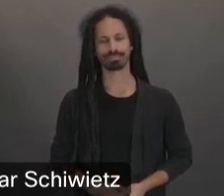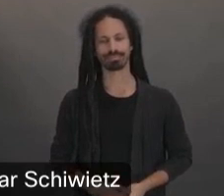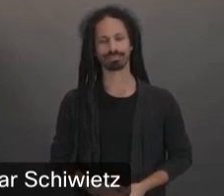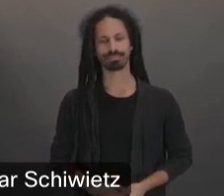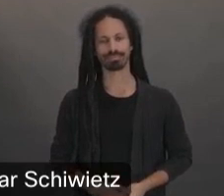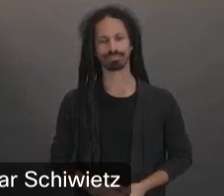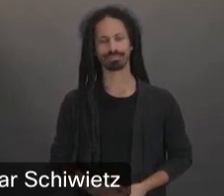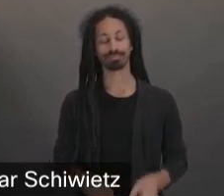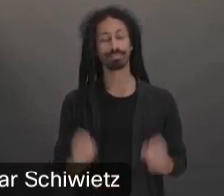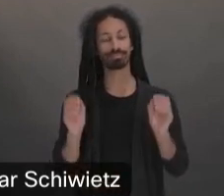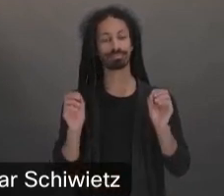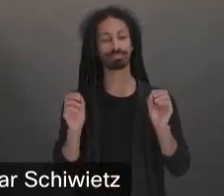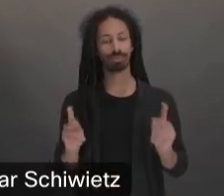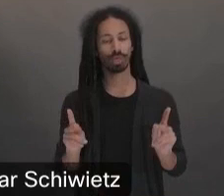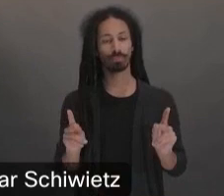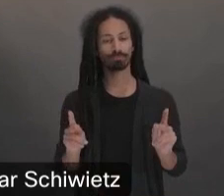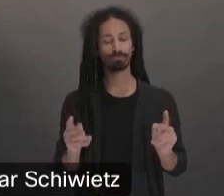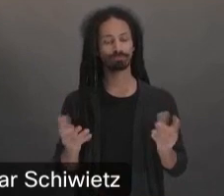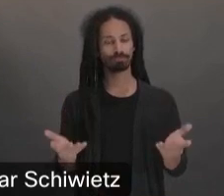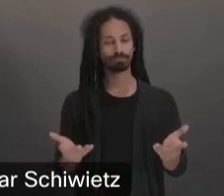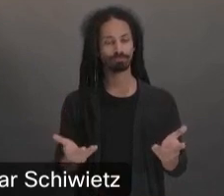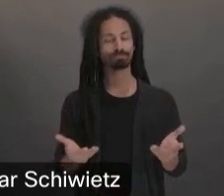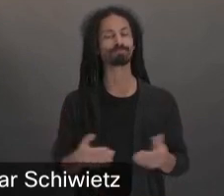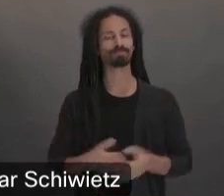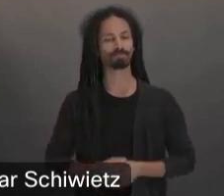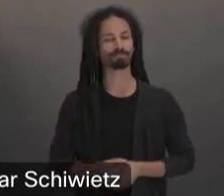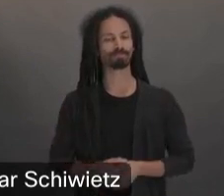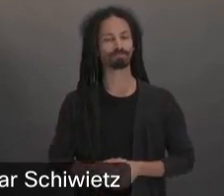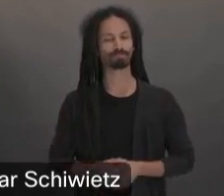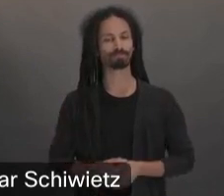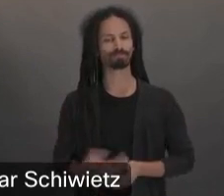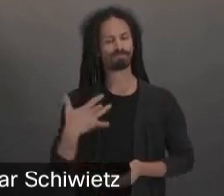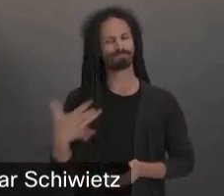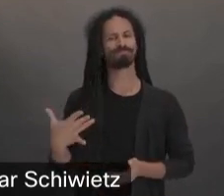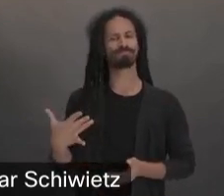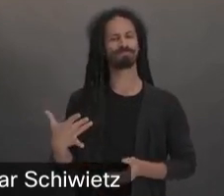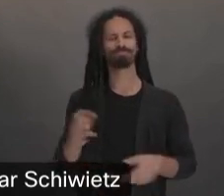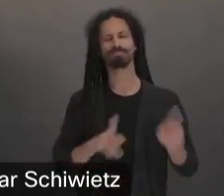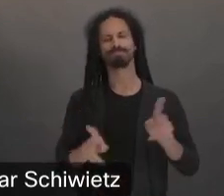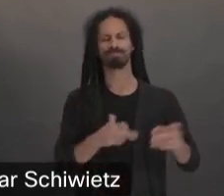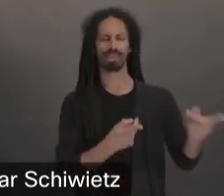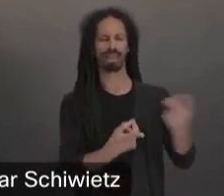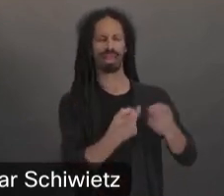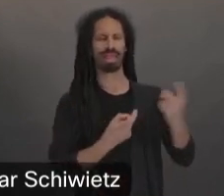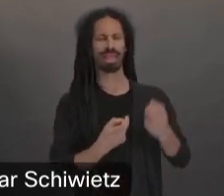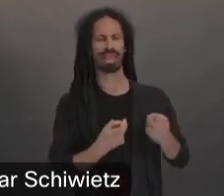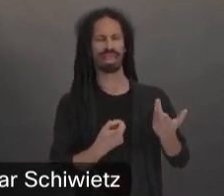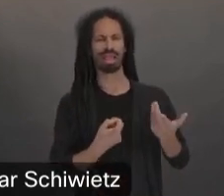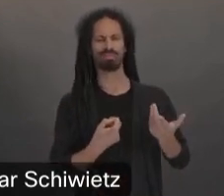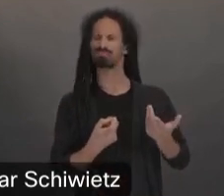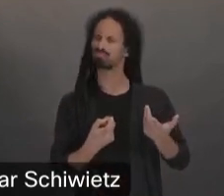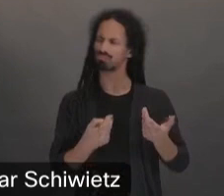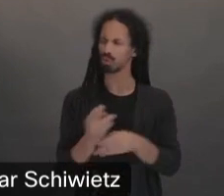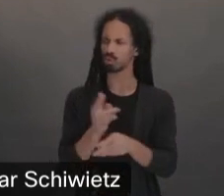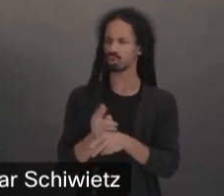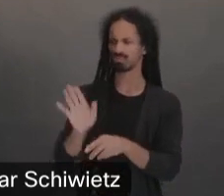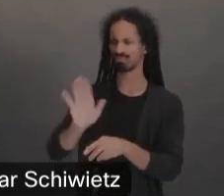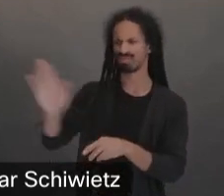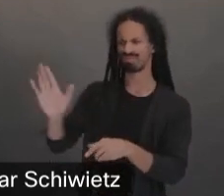Okay, so I always get asked, what does using information from other sources look like?